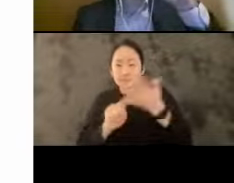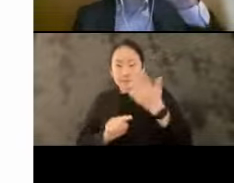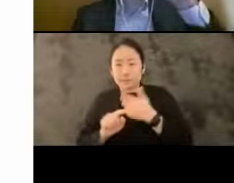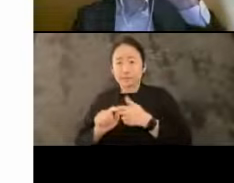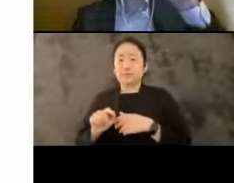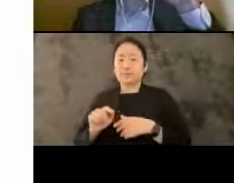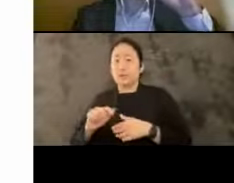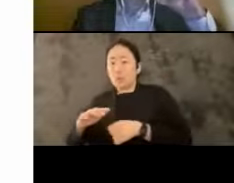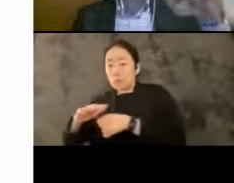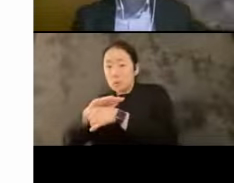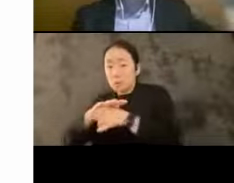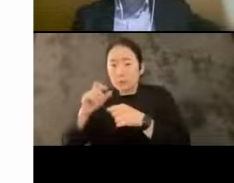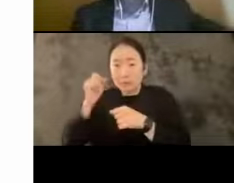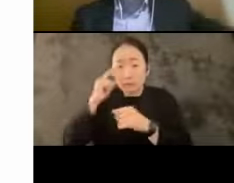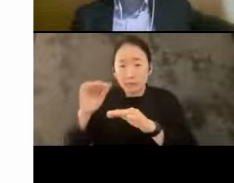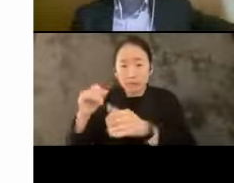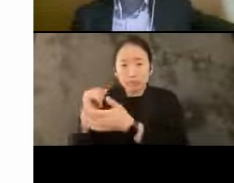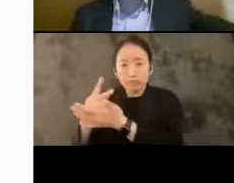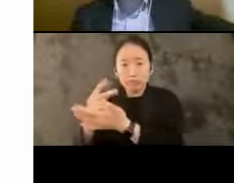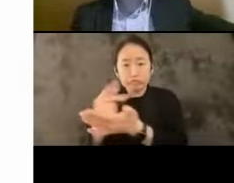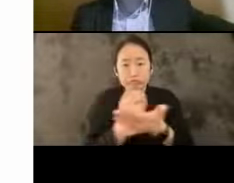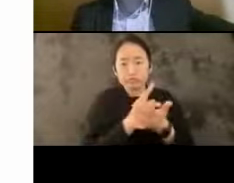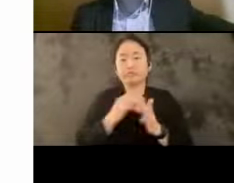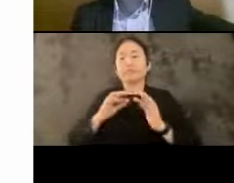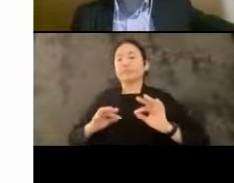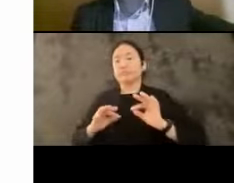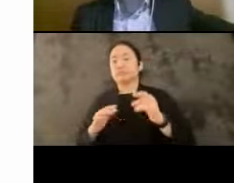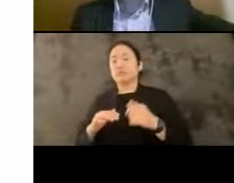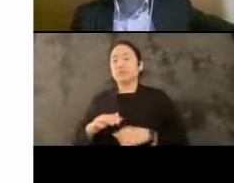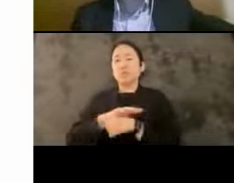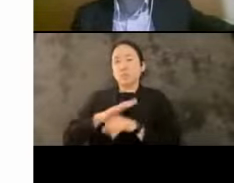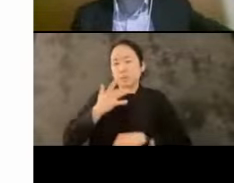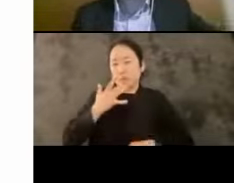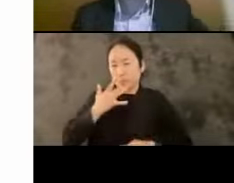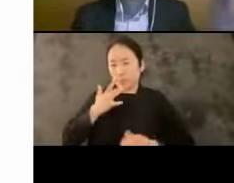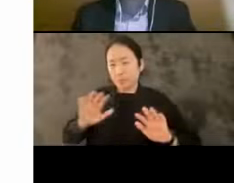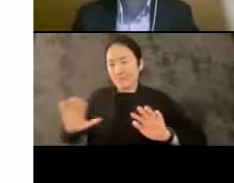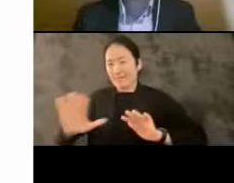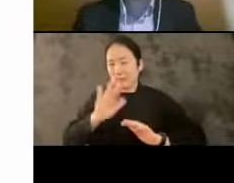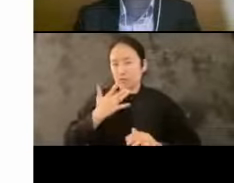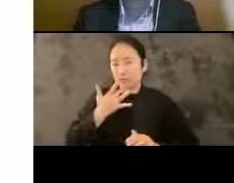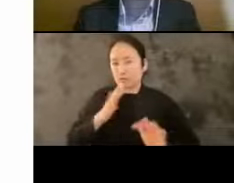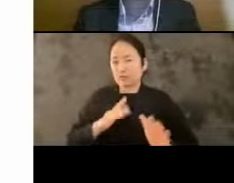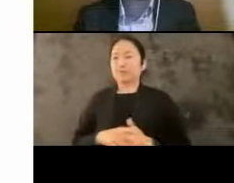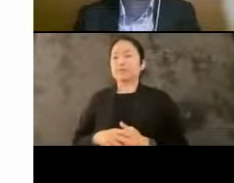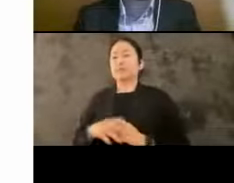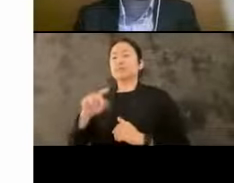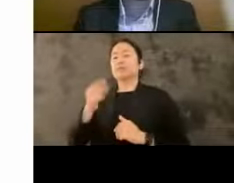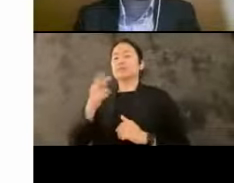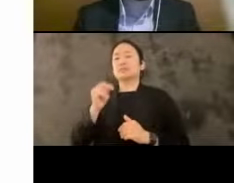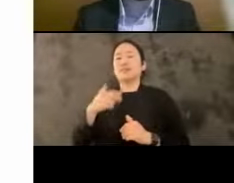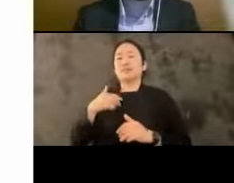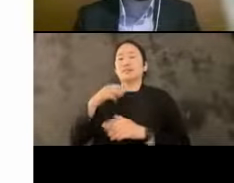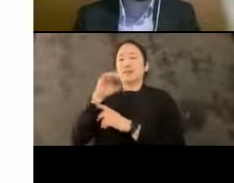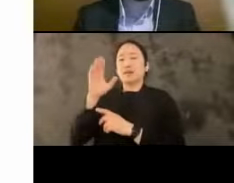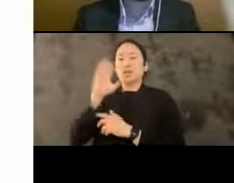local governments. And then the county would request to enter project development